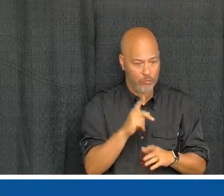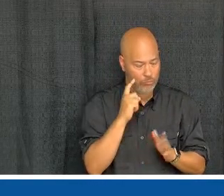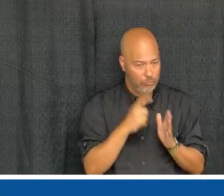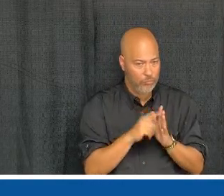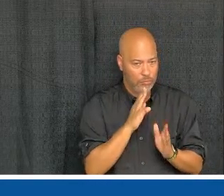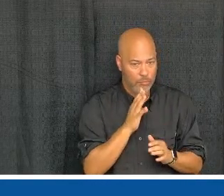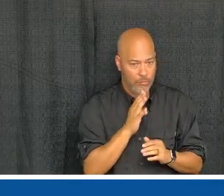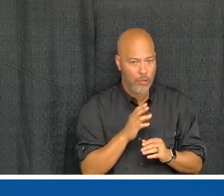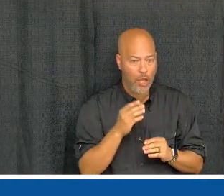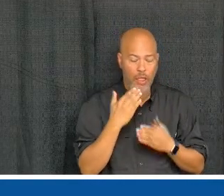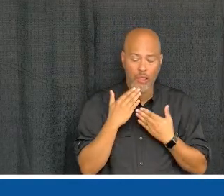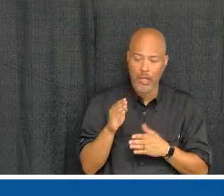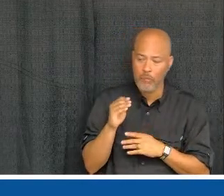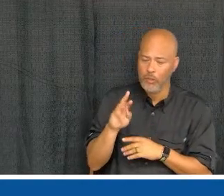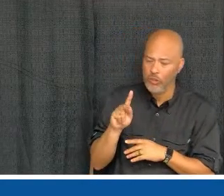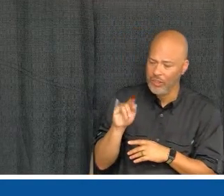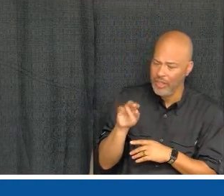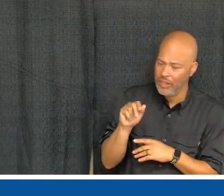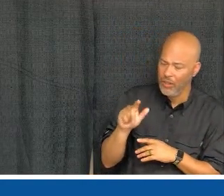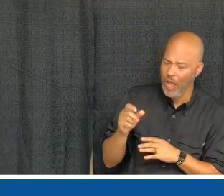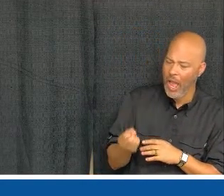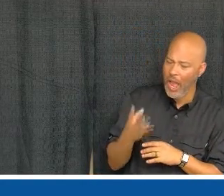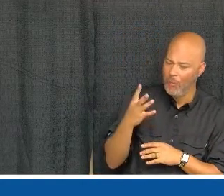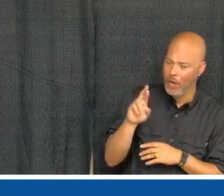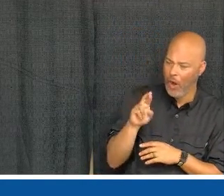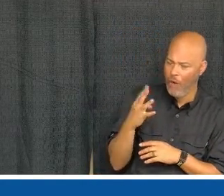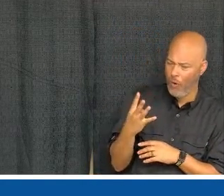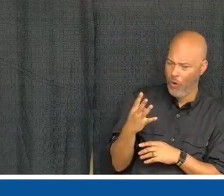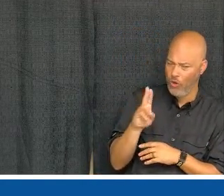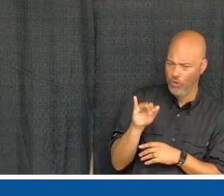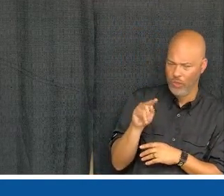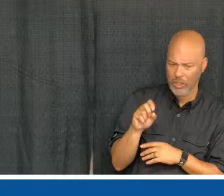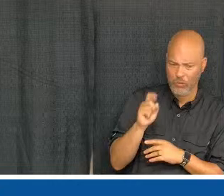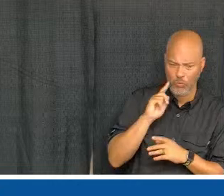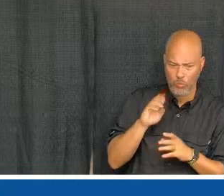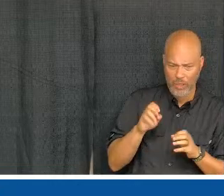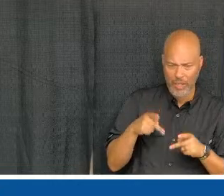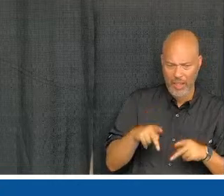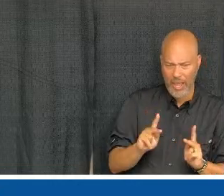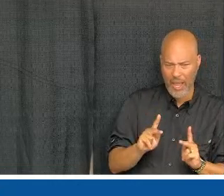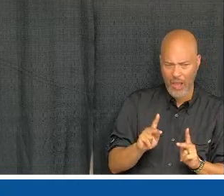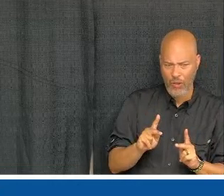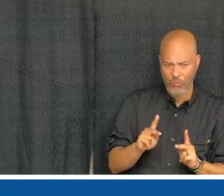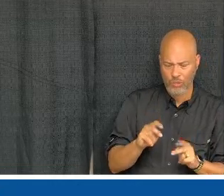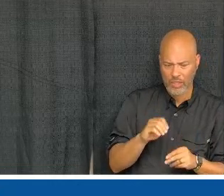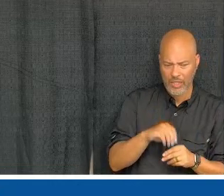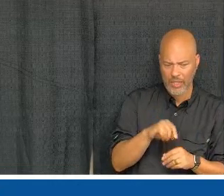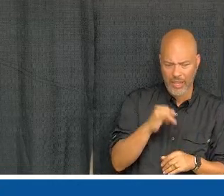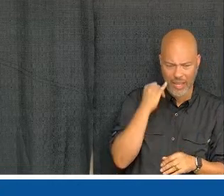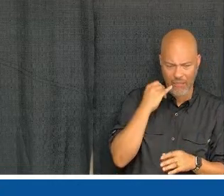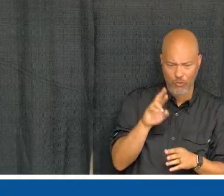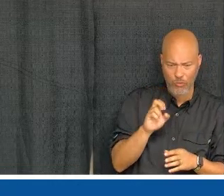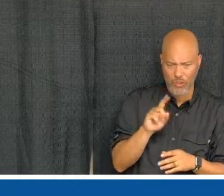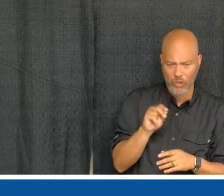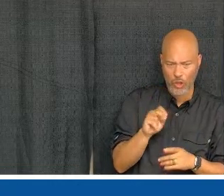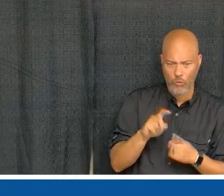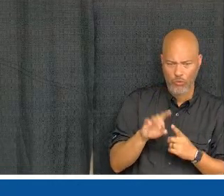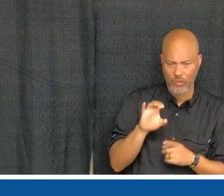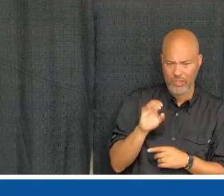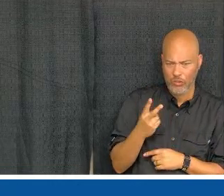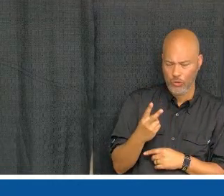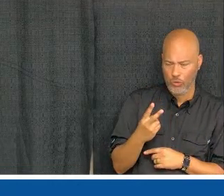Mayor. Mr. Tyndall, how many R4 units would be allowed on this property if it is rezoned to